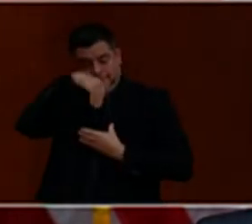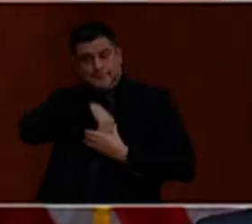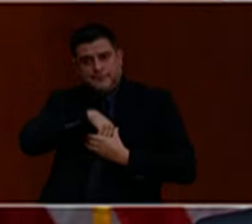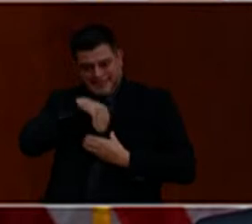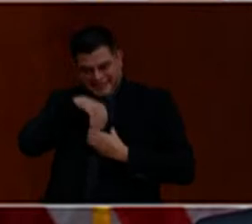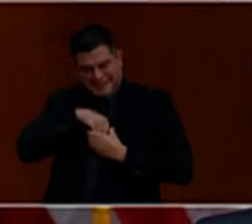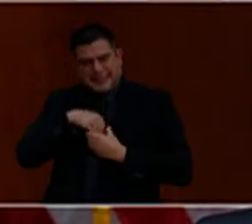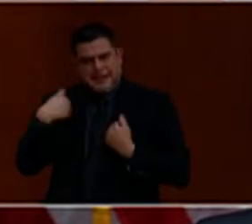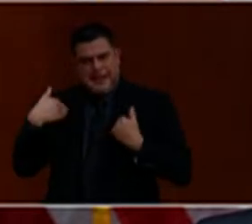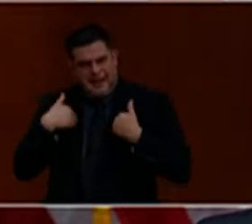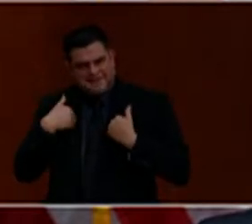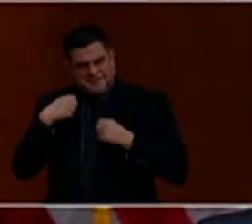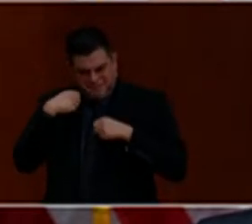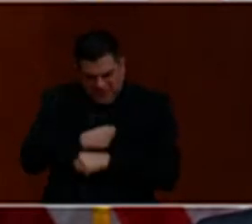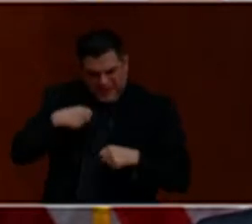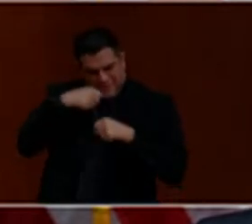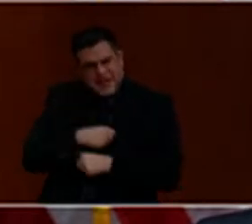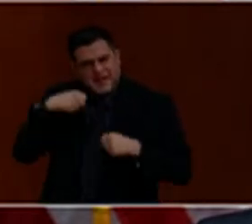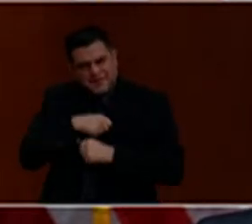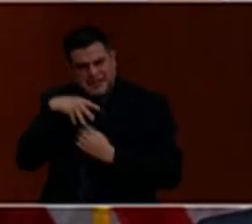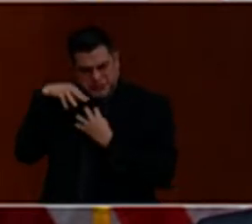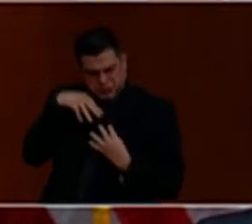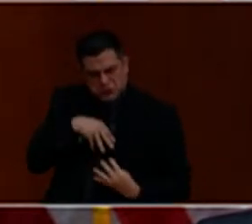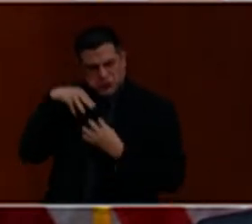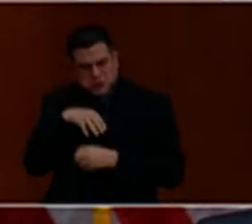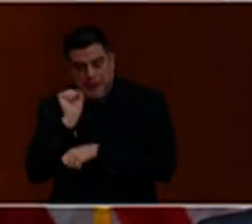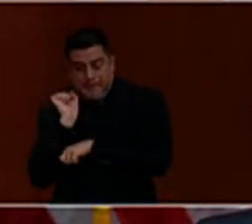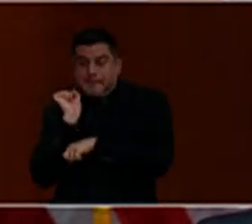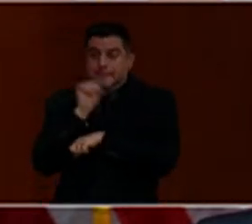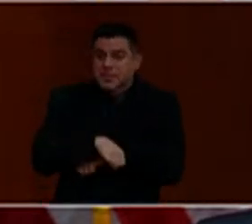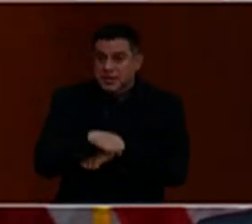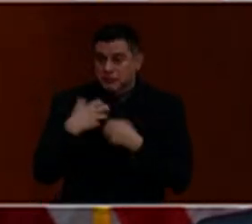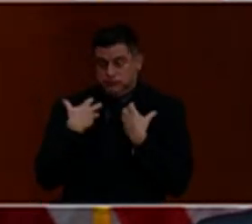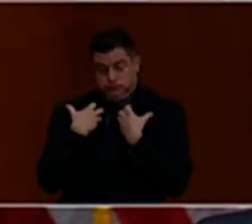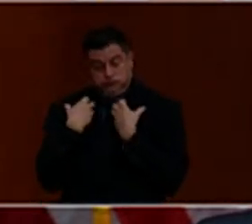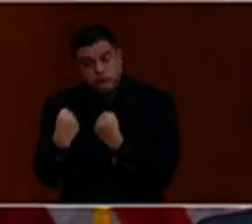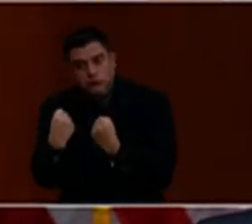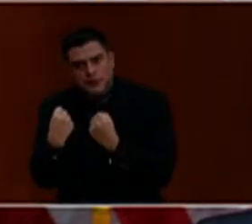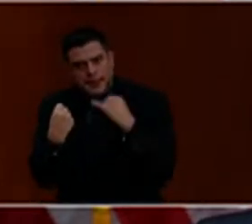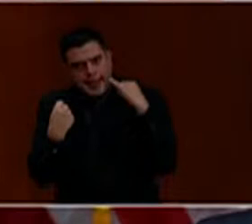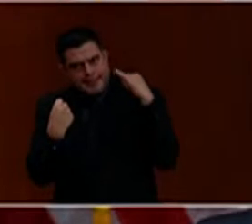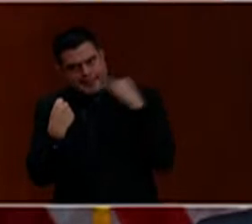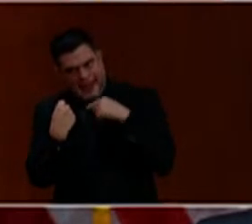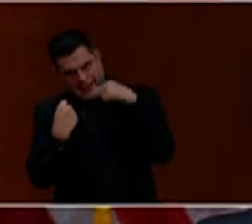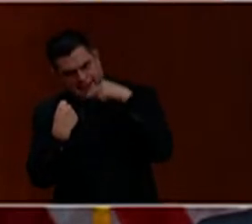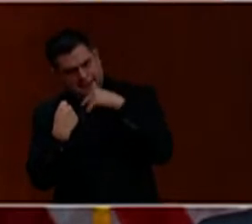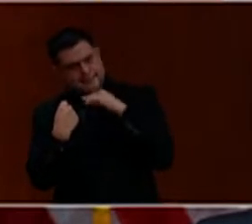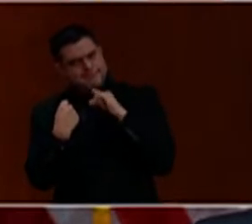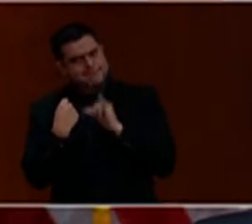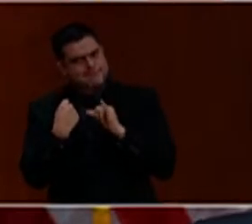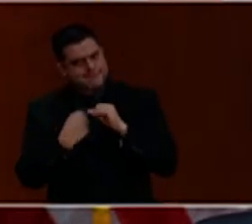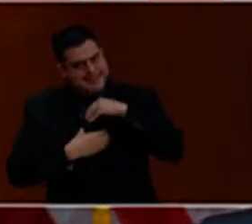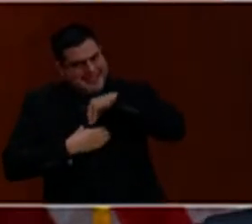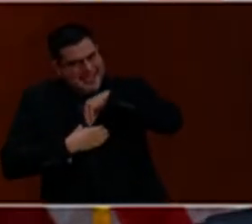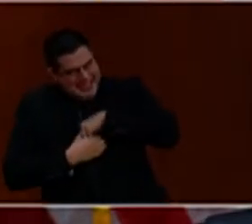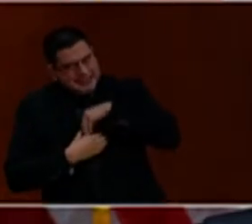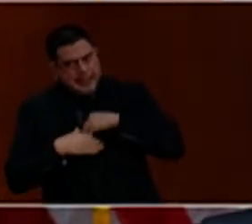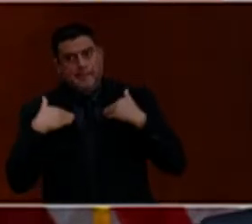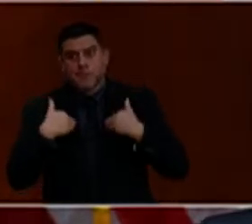have hospitals around the state have been using this day in and day out, and I know that